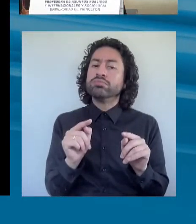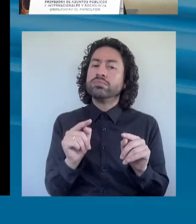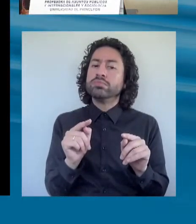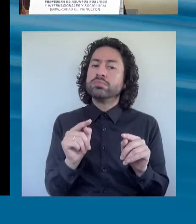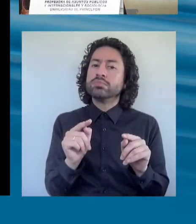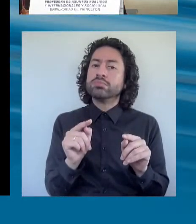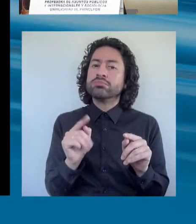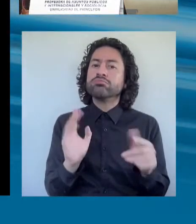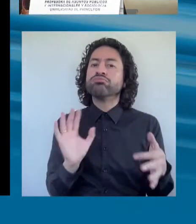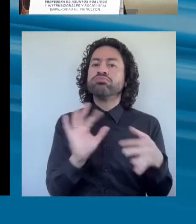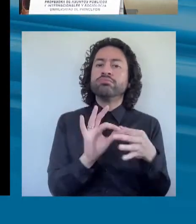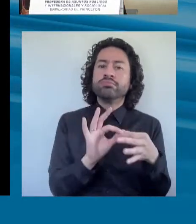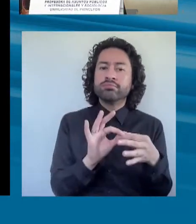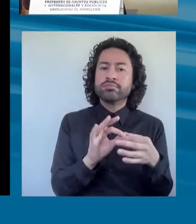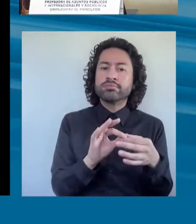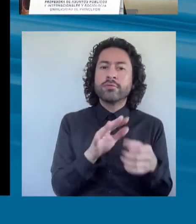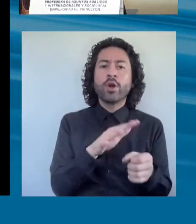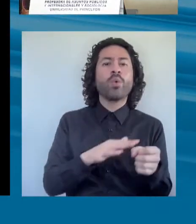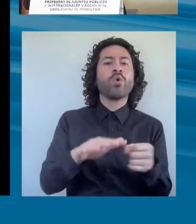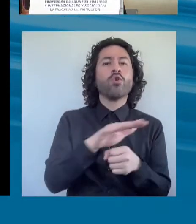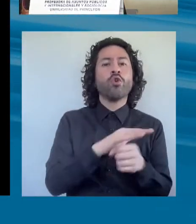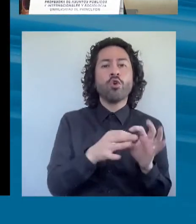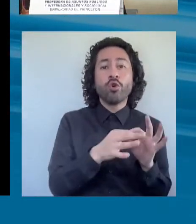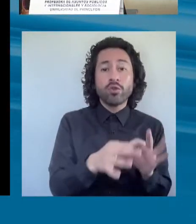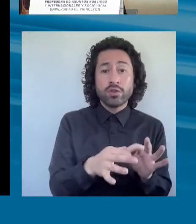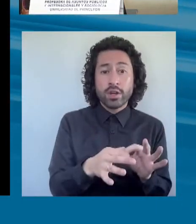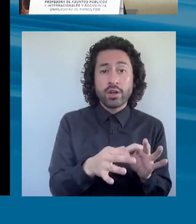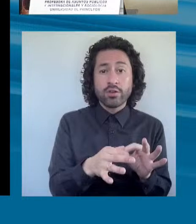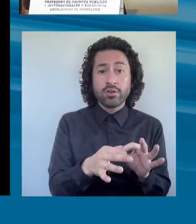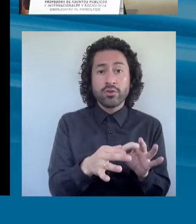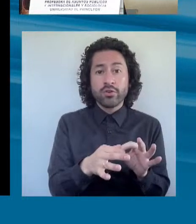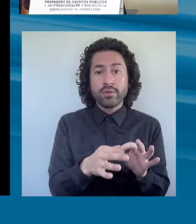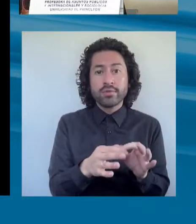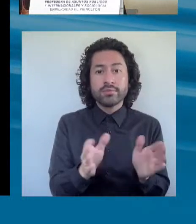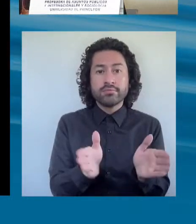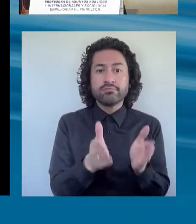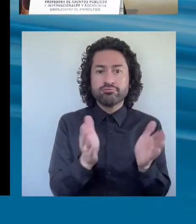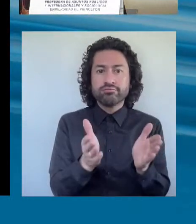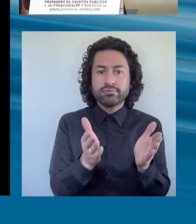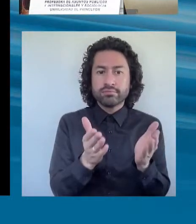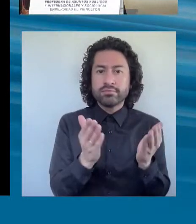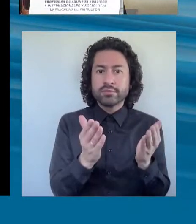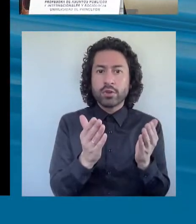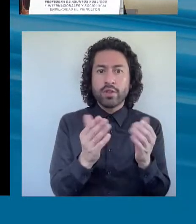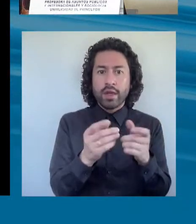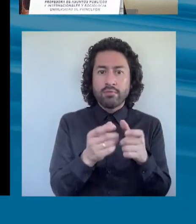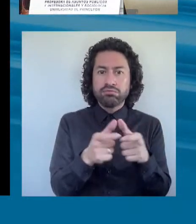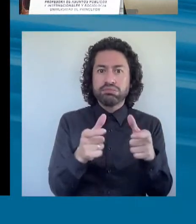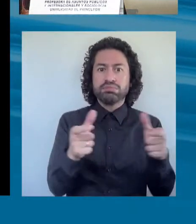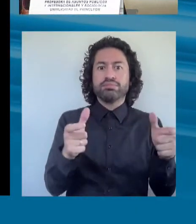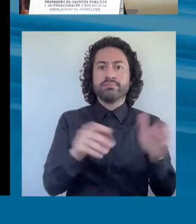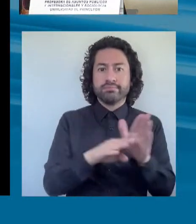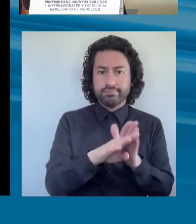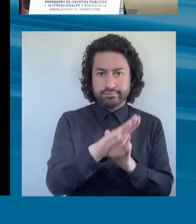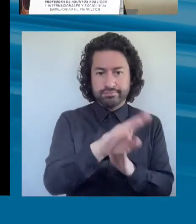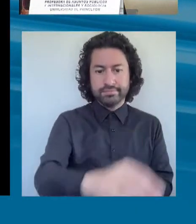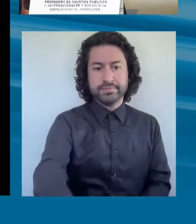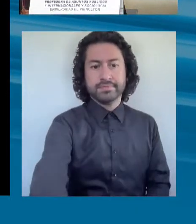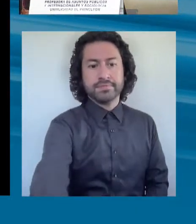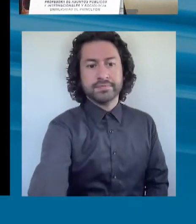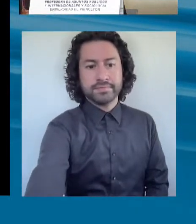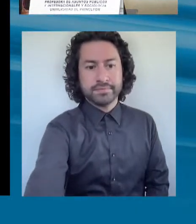this is what I'd like to suggest, in a context where we promote high